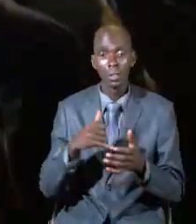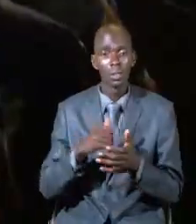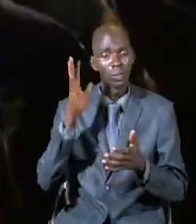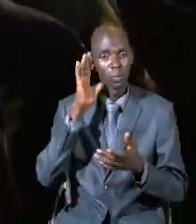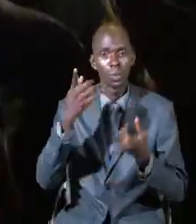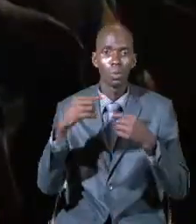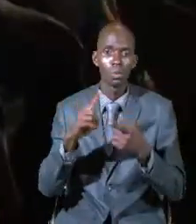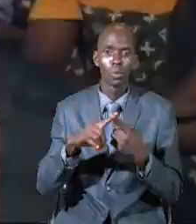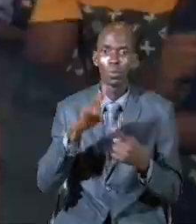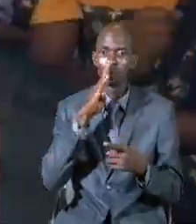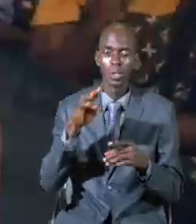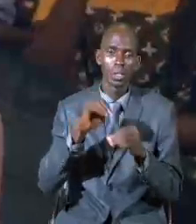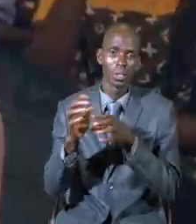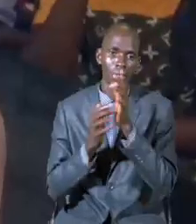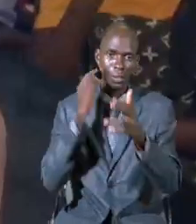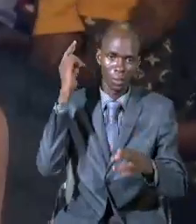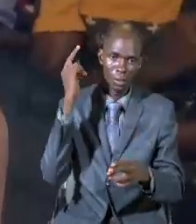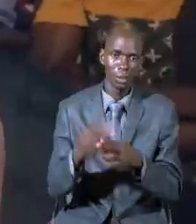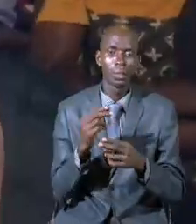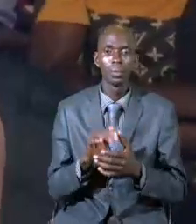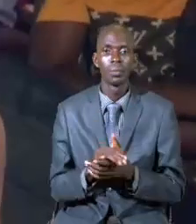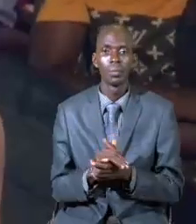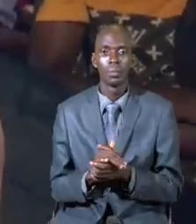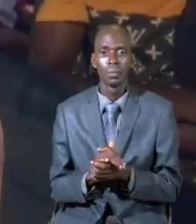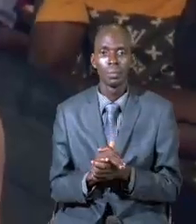in Jesus' name.